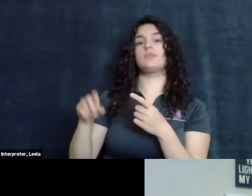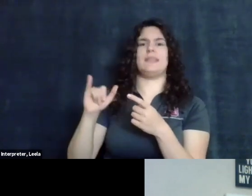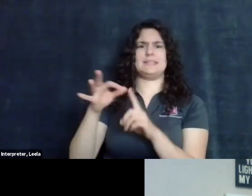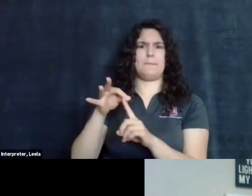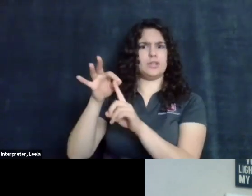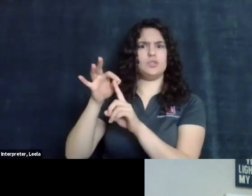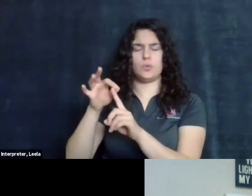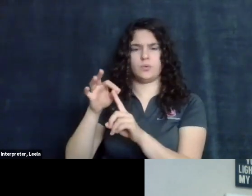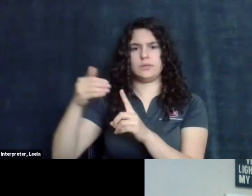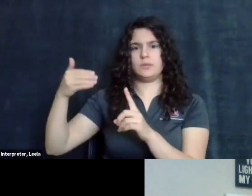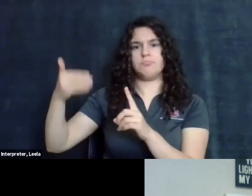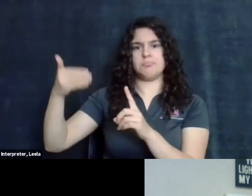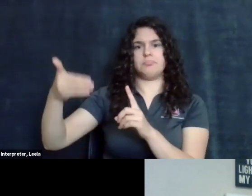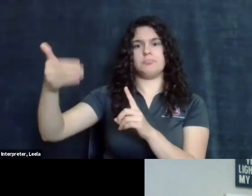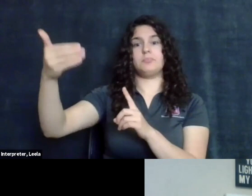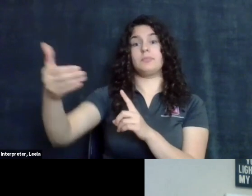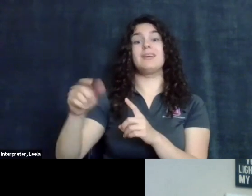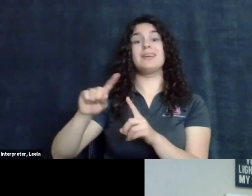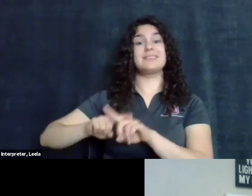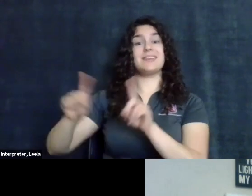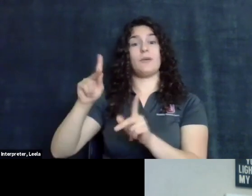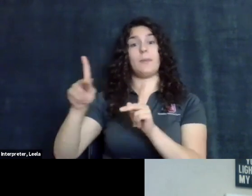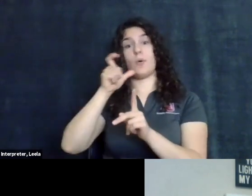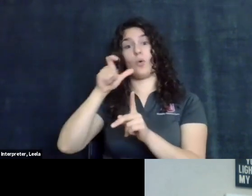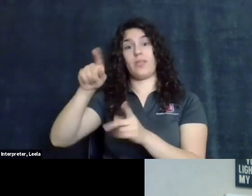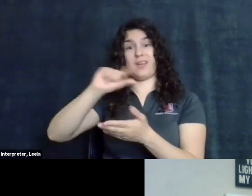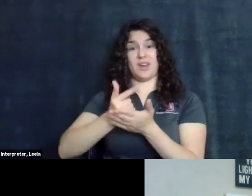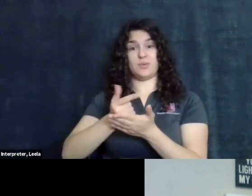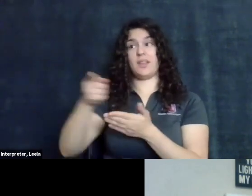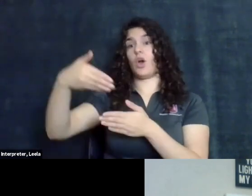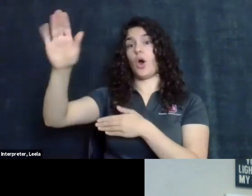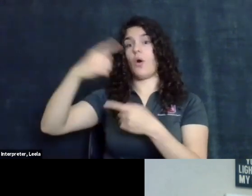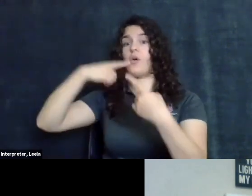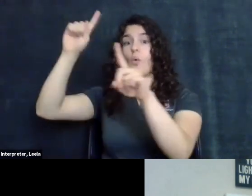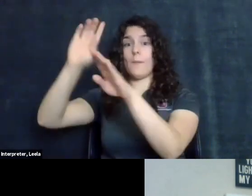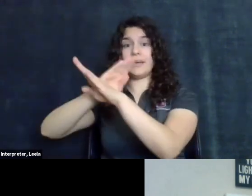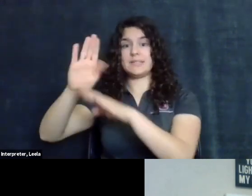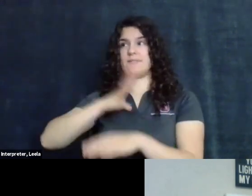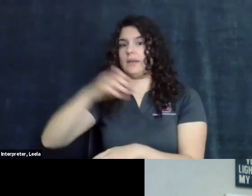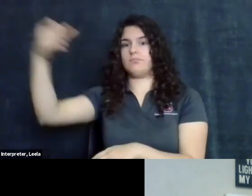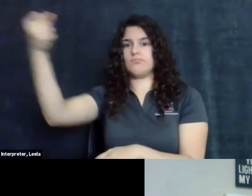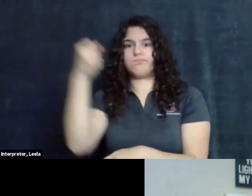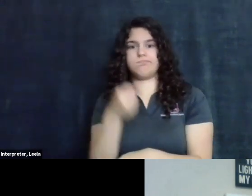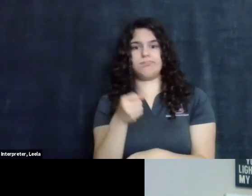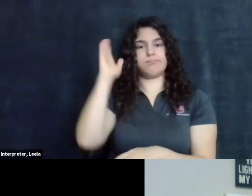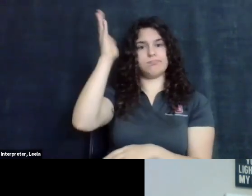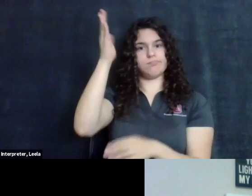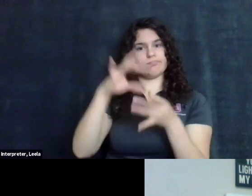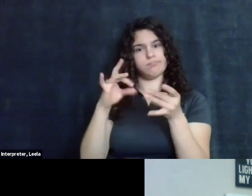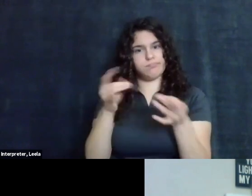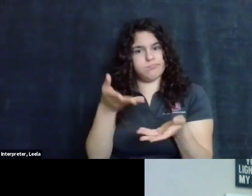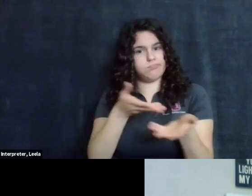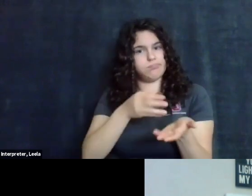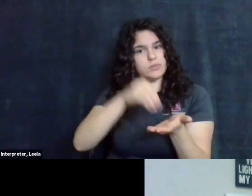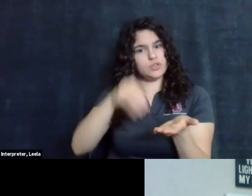have business alumni come back to the university and they'll speak to our business students. And, you know, our students get the inside